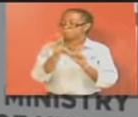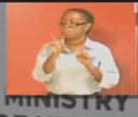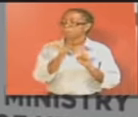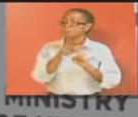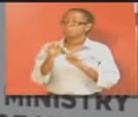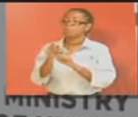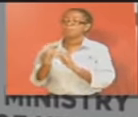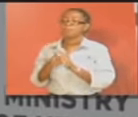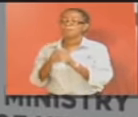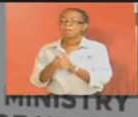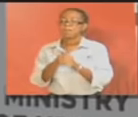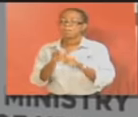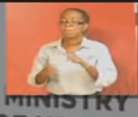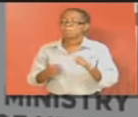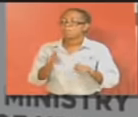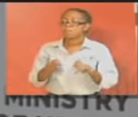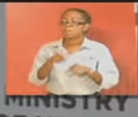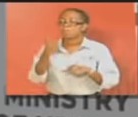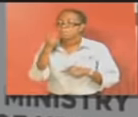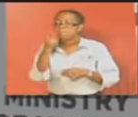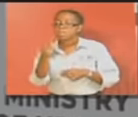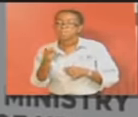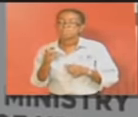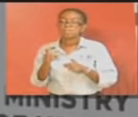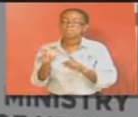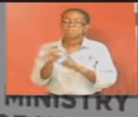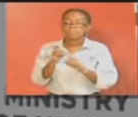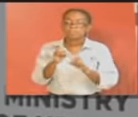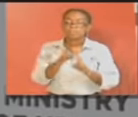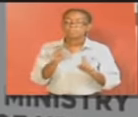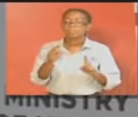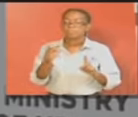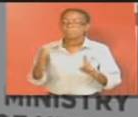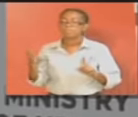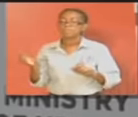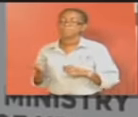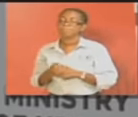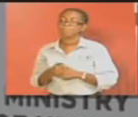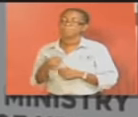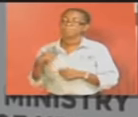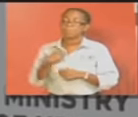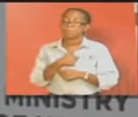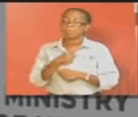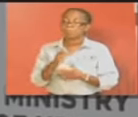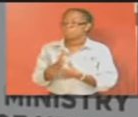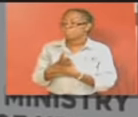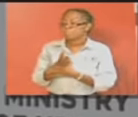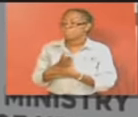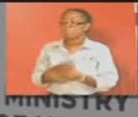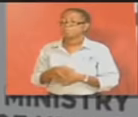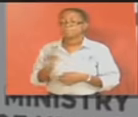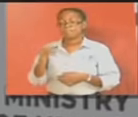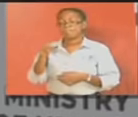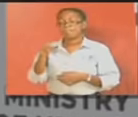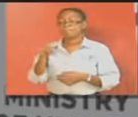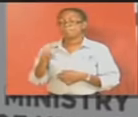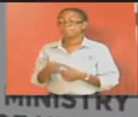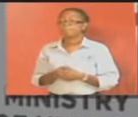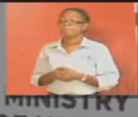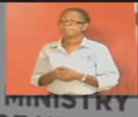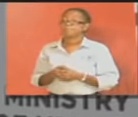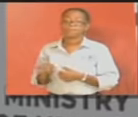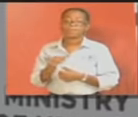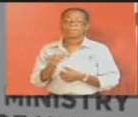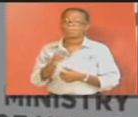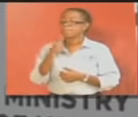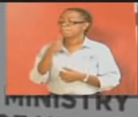found is that there are individuals who would have been in settings where they weren't wearing their mask at work, or where they were in a religious gathering